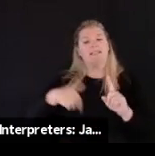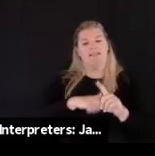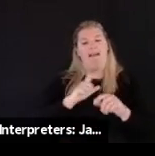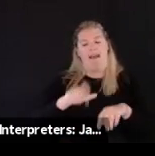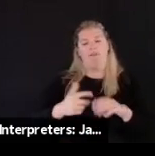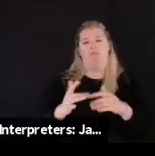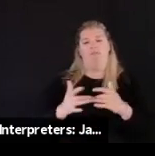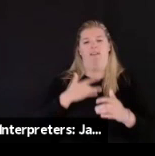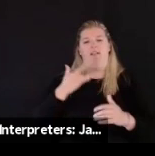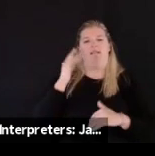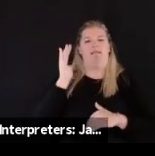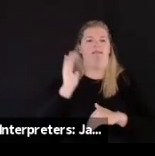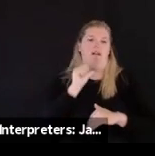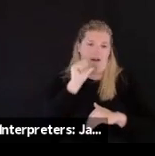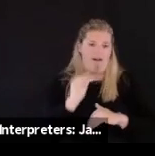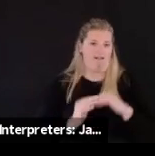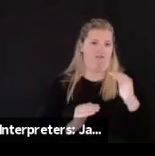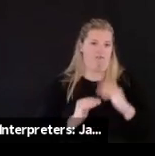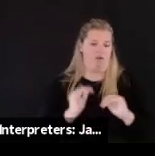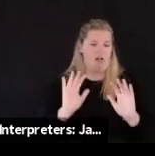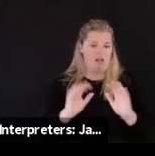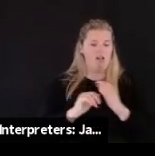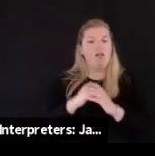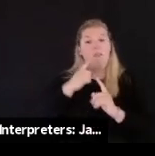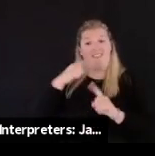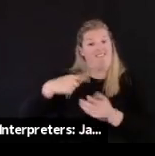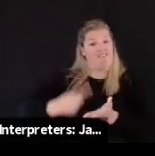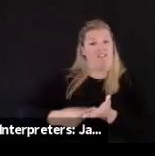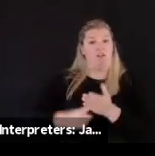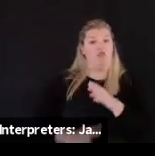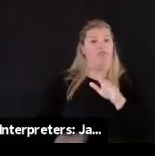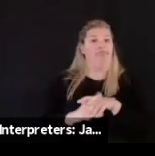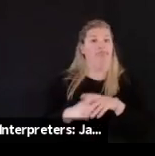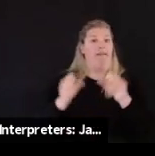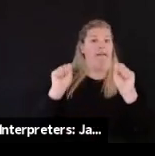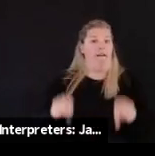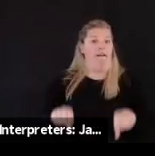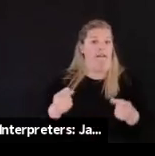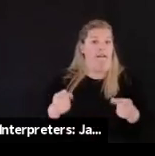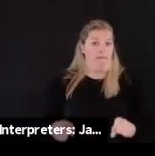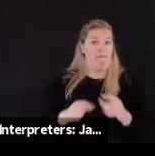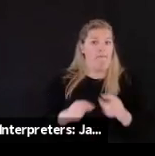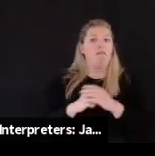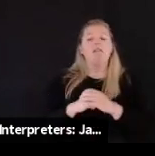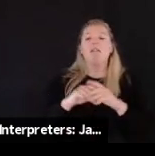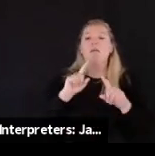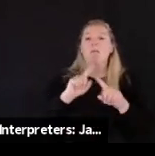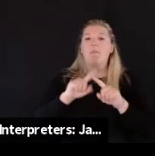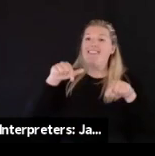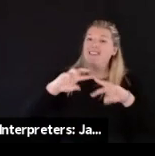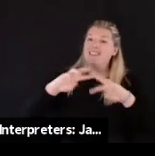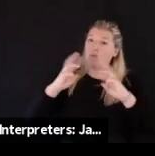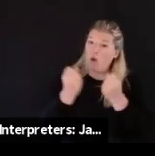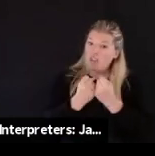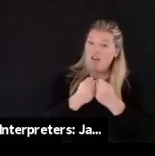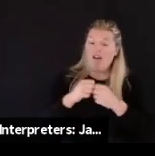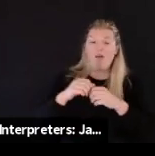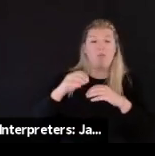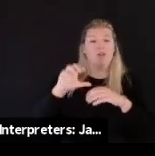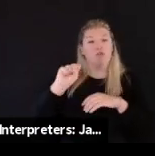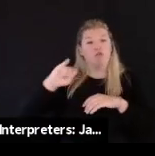of what this conversation may bring about. But as it relates to the conversation of this workshop and social justice